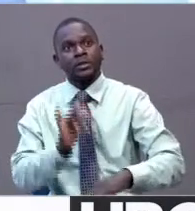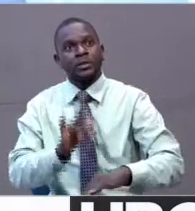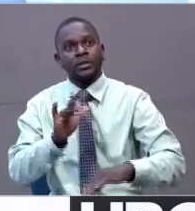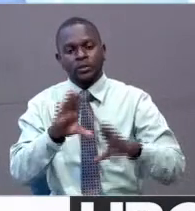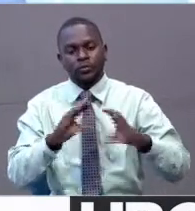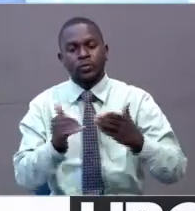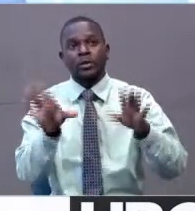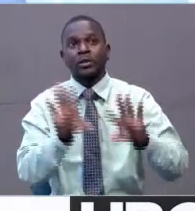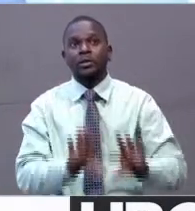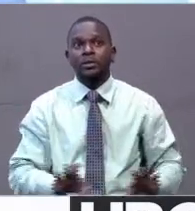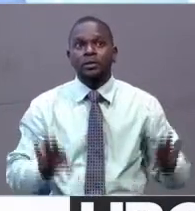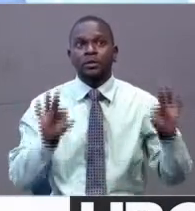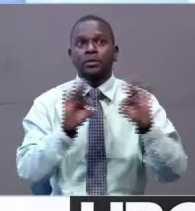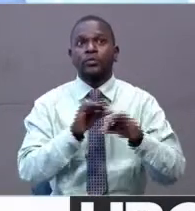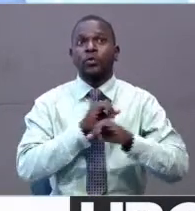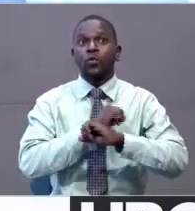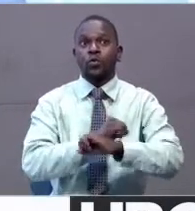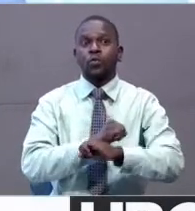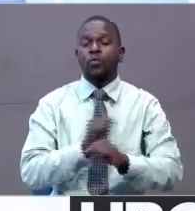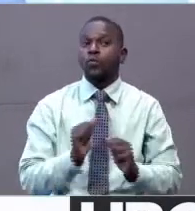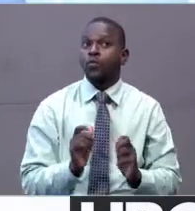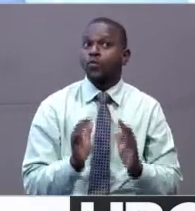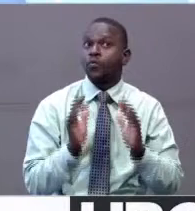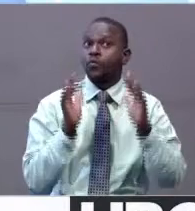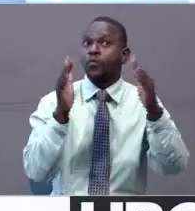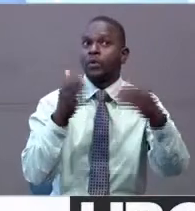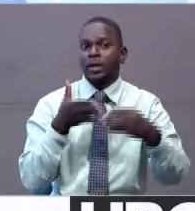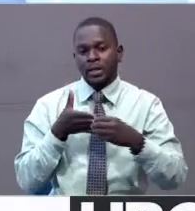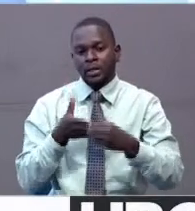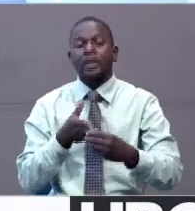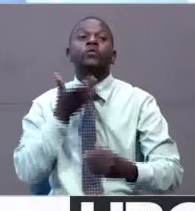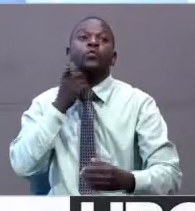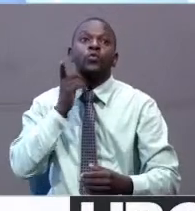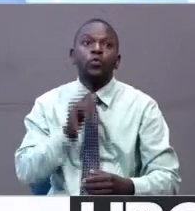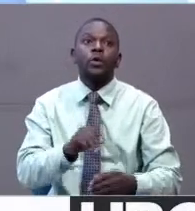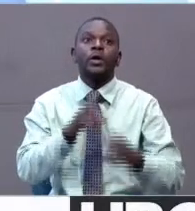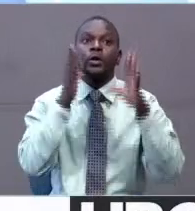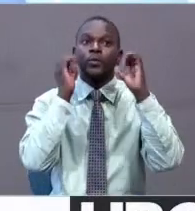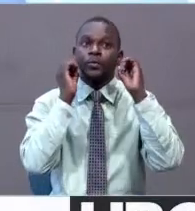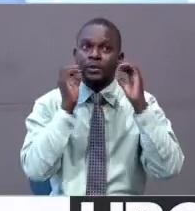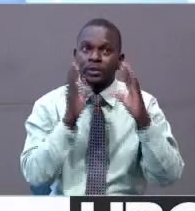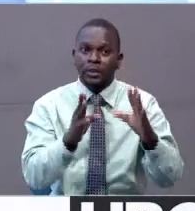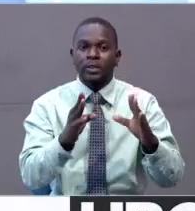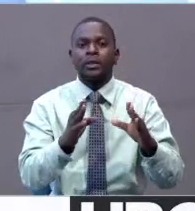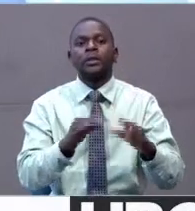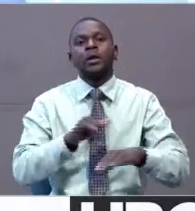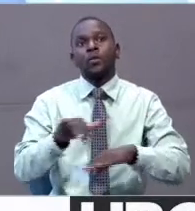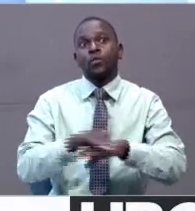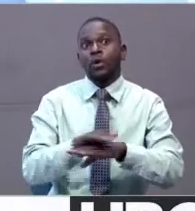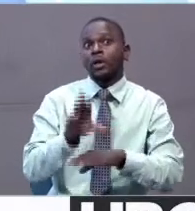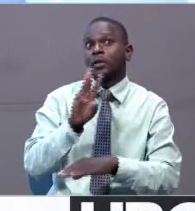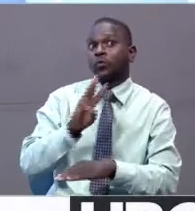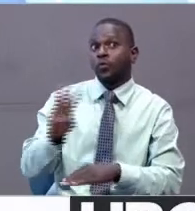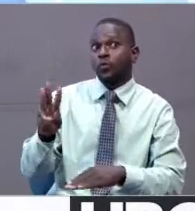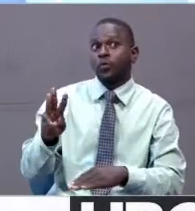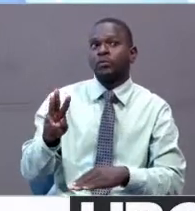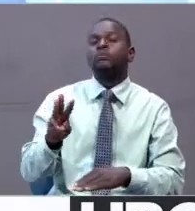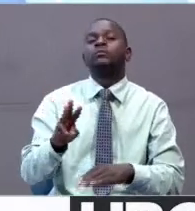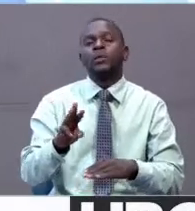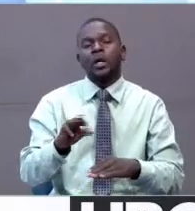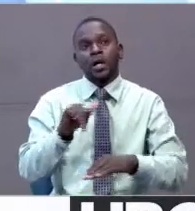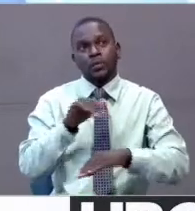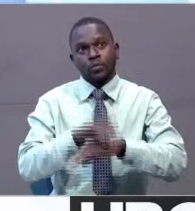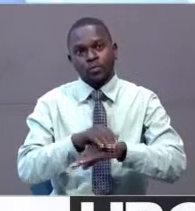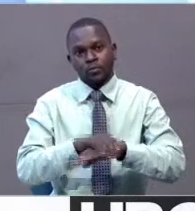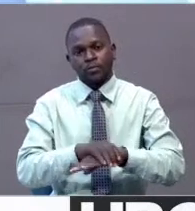on the importance of conserving forests. The leaders from Luwero, Mitiana, Central Buganda, West Buganda, Namirembe, and